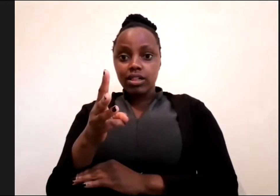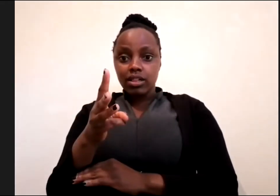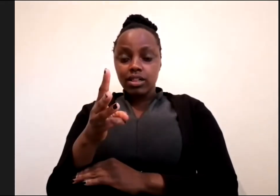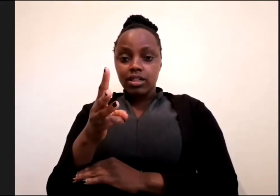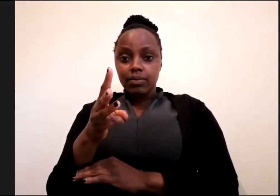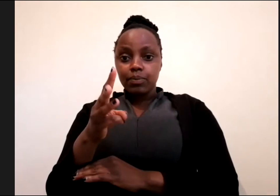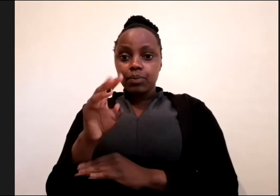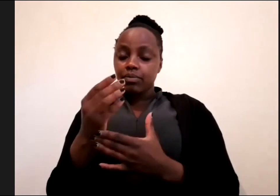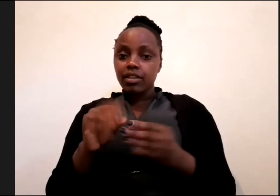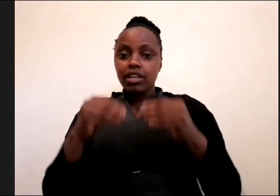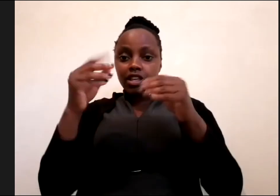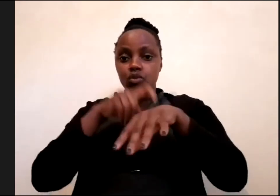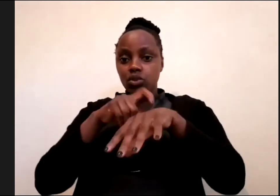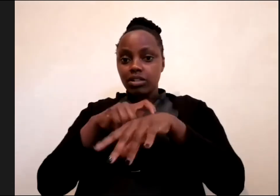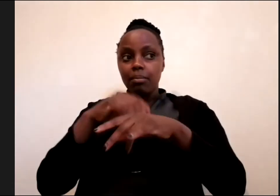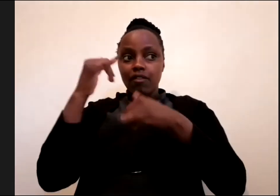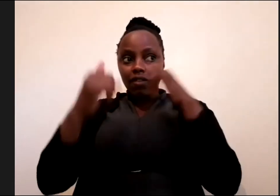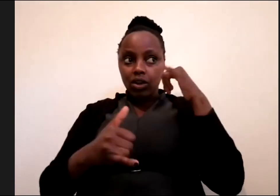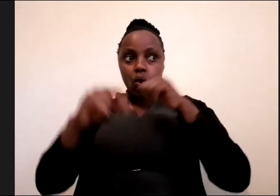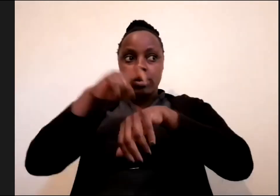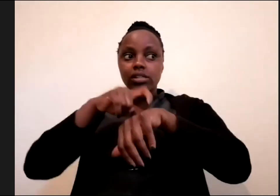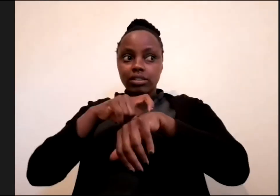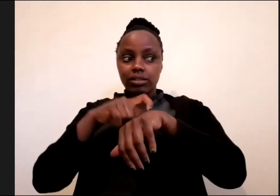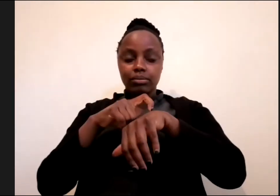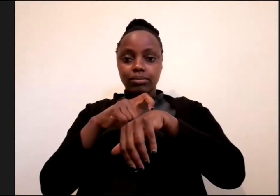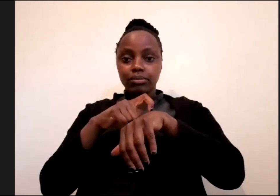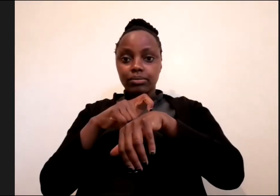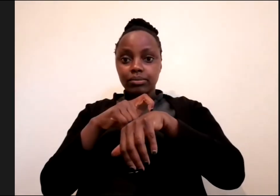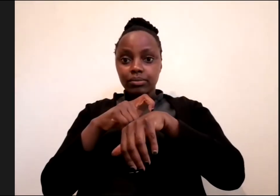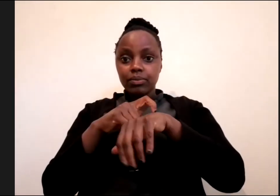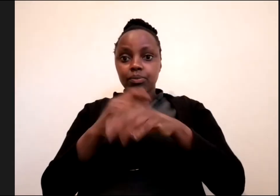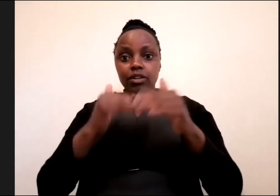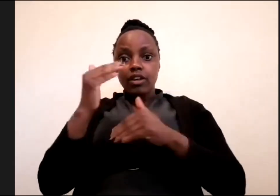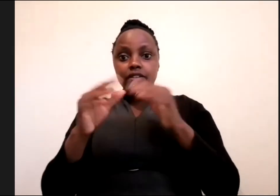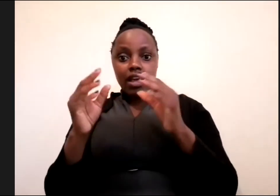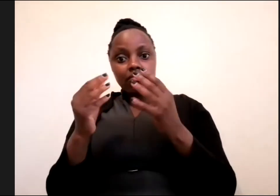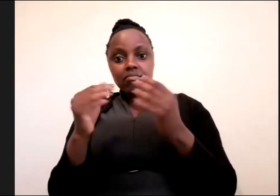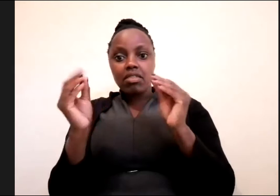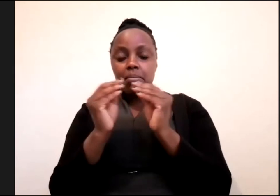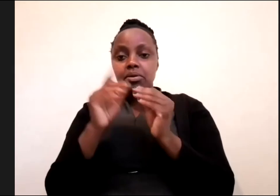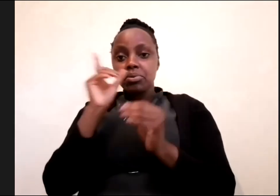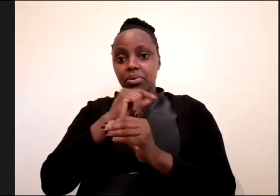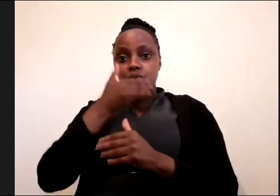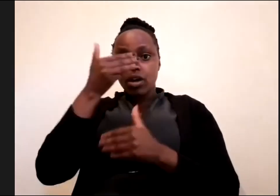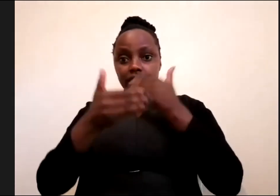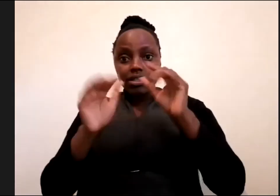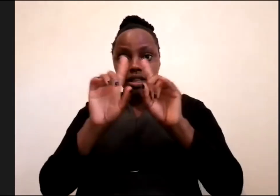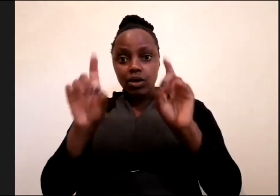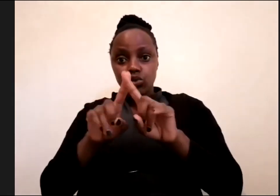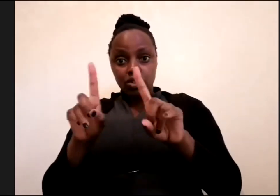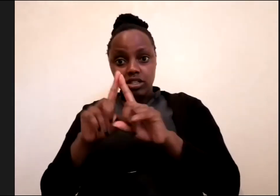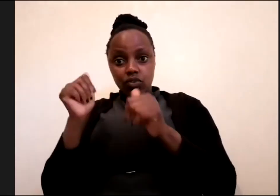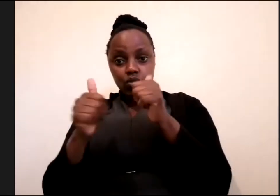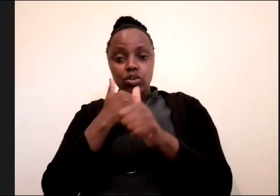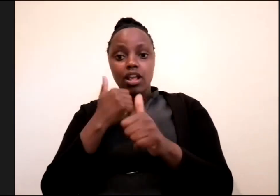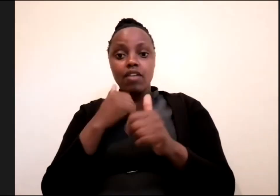allocate time at the end of the meeting to answer them. Then this event is